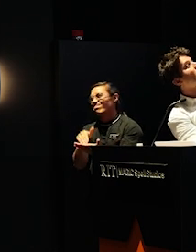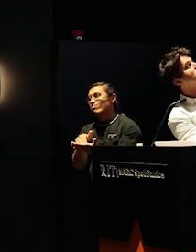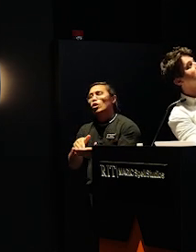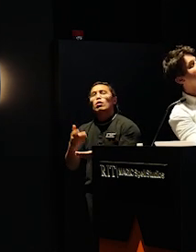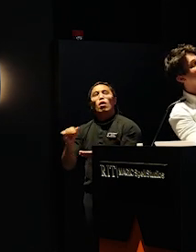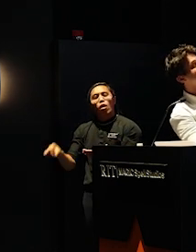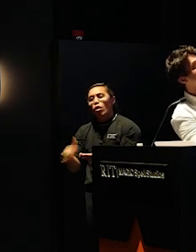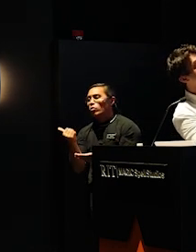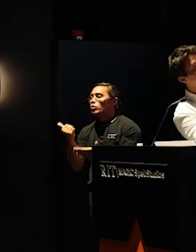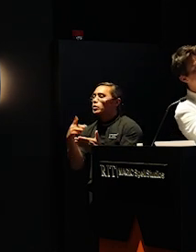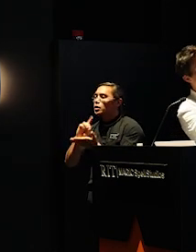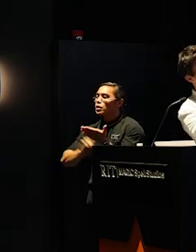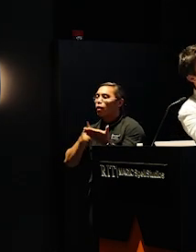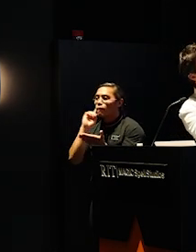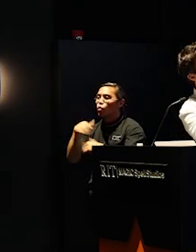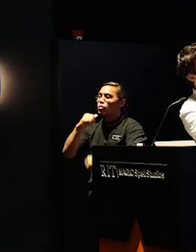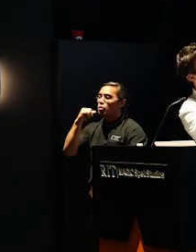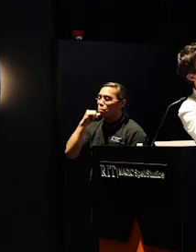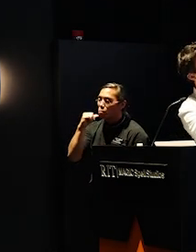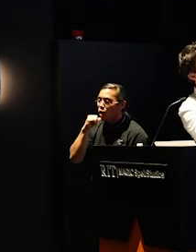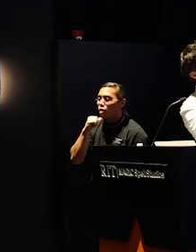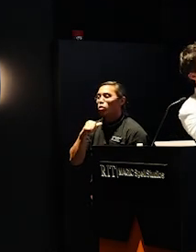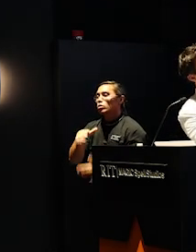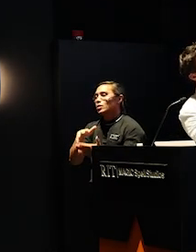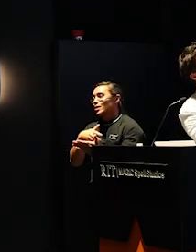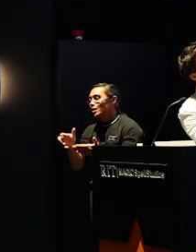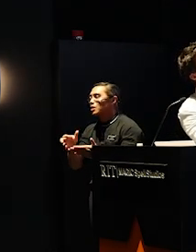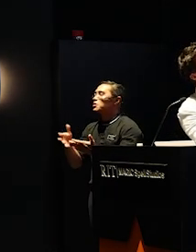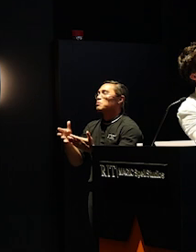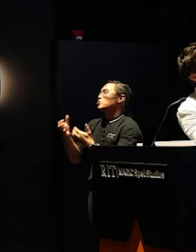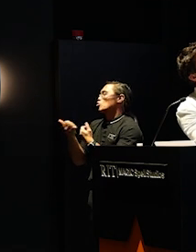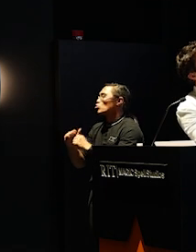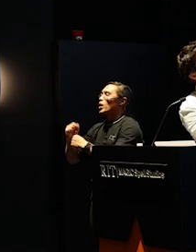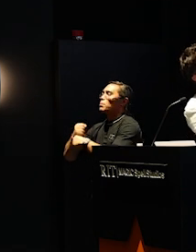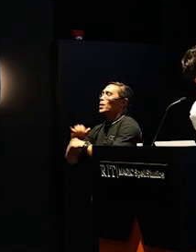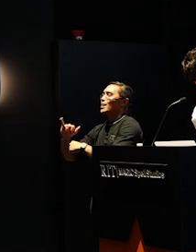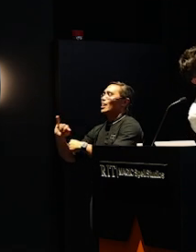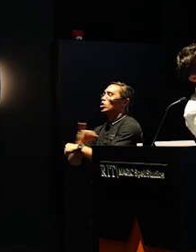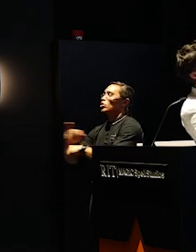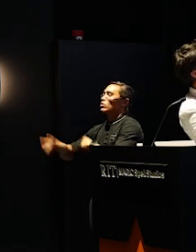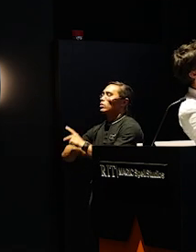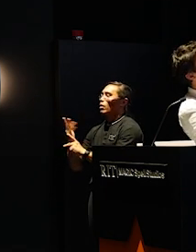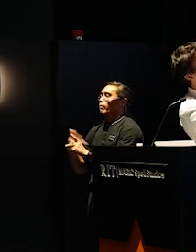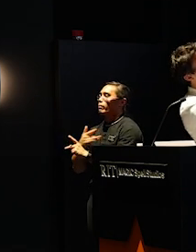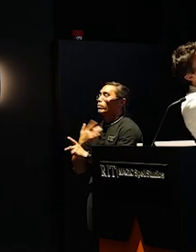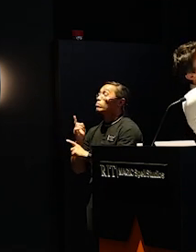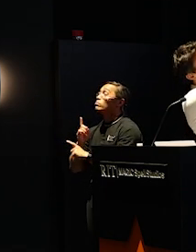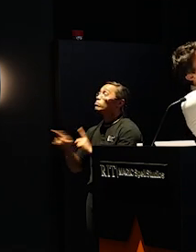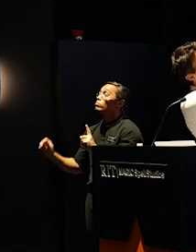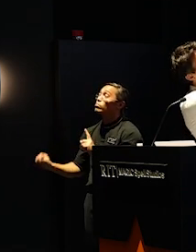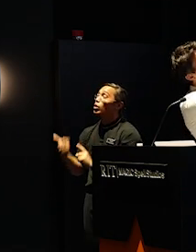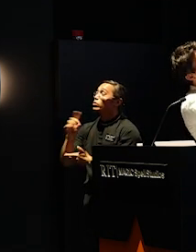dividing wall would look. Again, we're really sketching out this industrial feel. But then some of the other design were